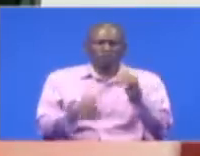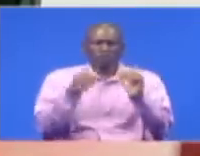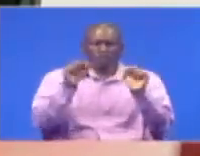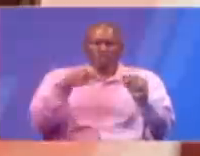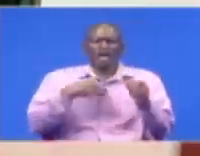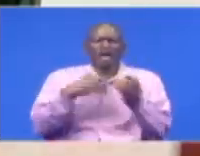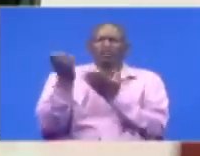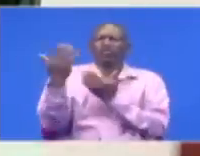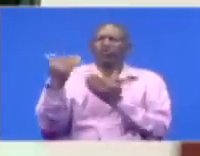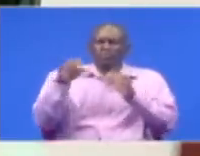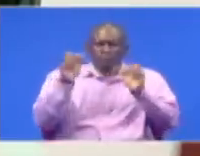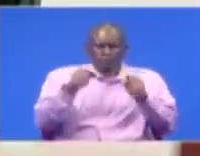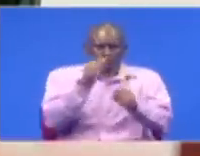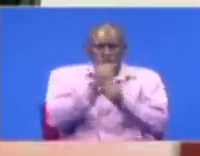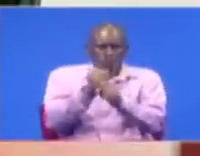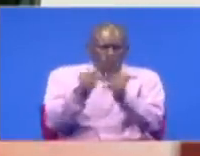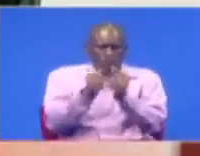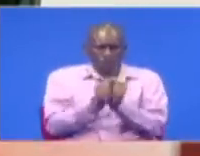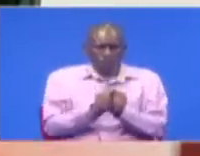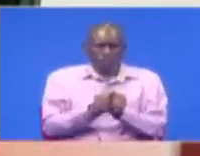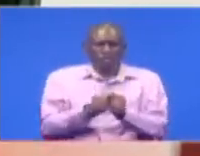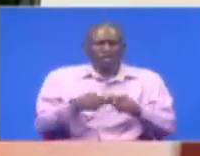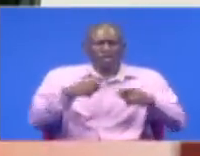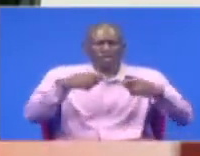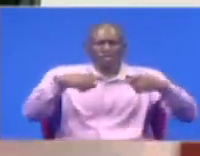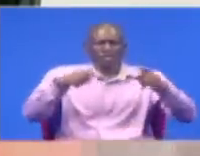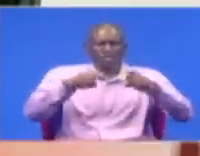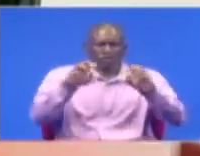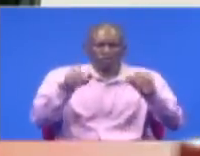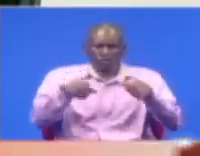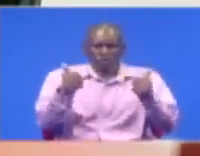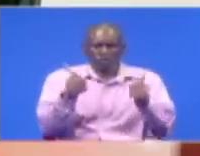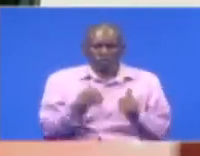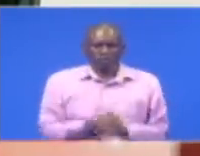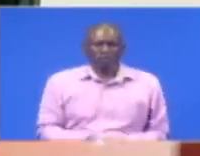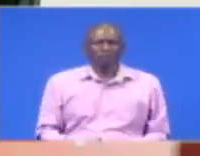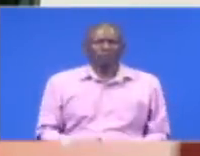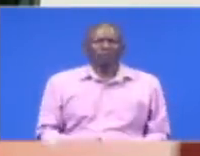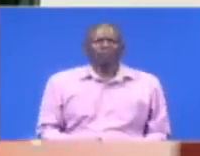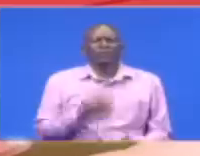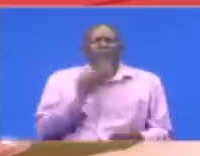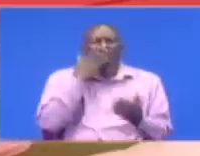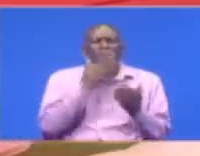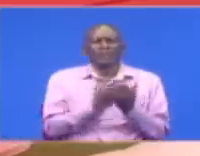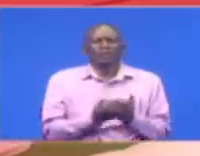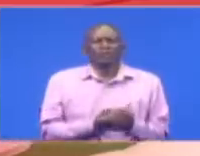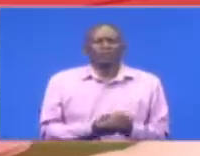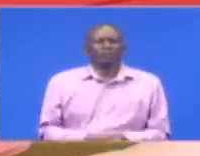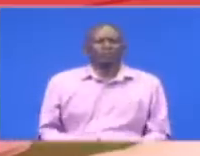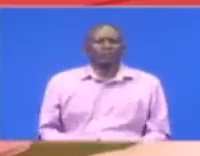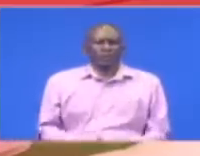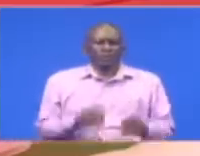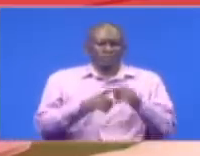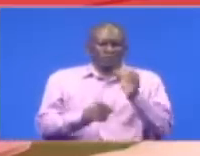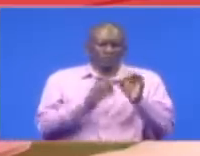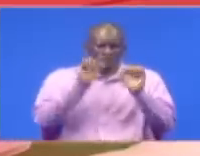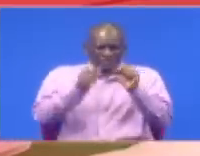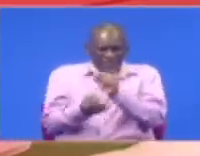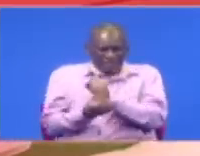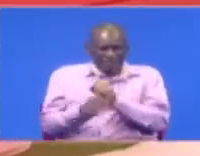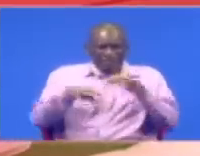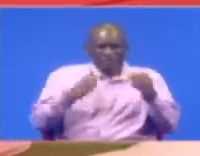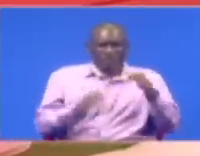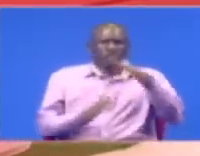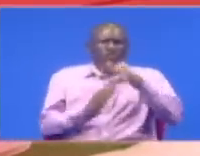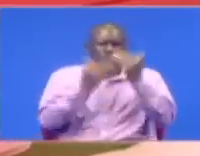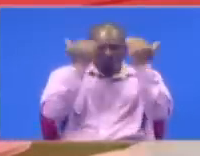hope, I'll be able to work with quite effectively. Thank you, Senior Counsel. But if I could explain about the